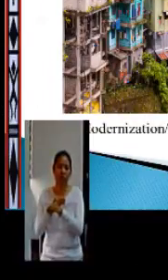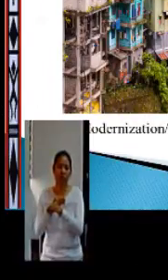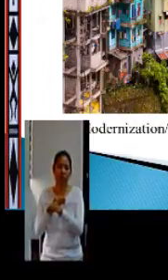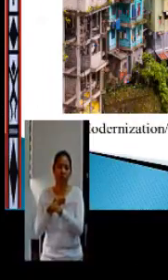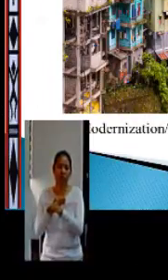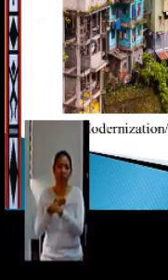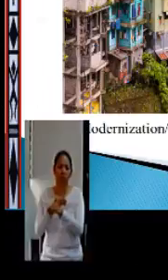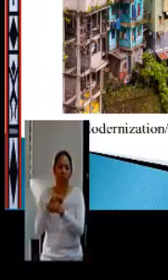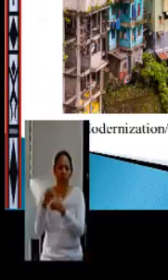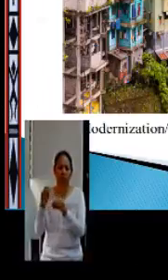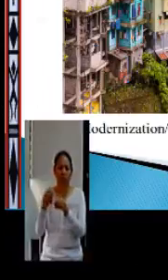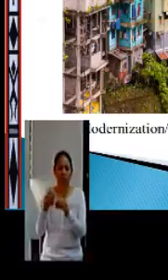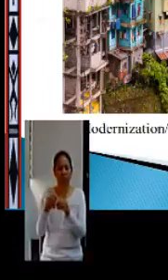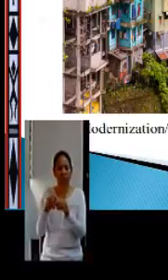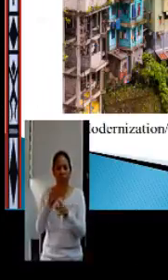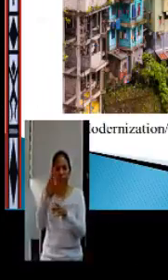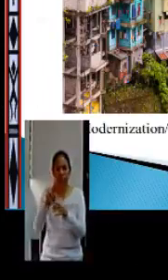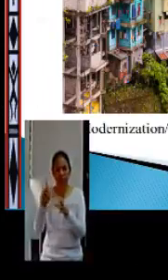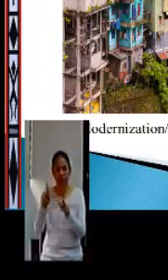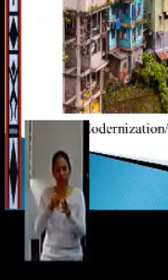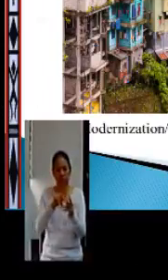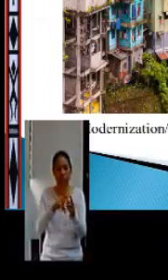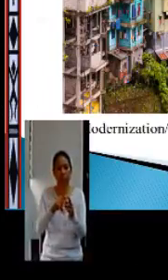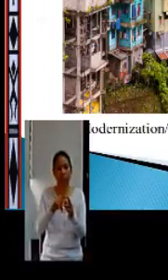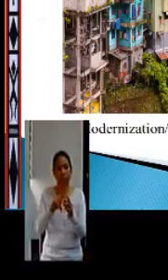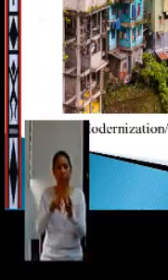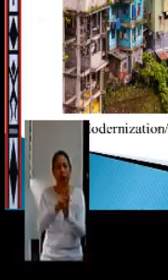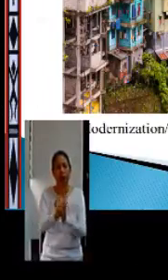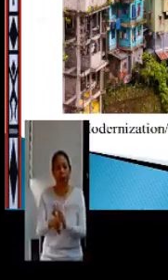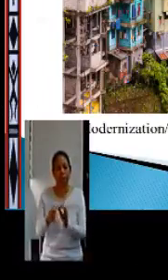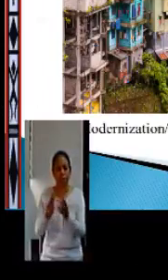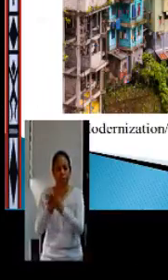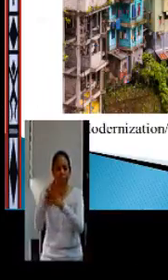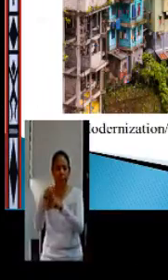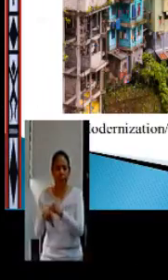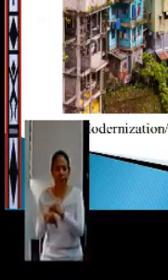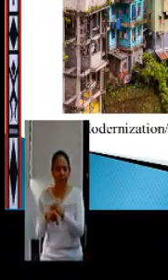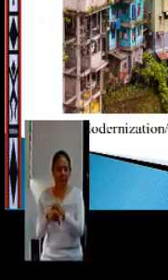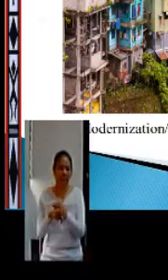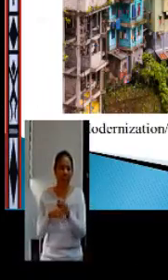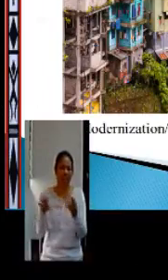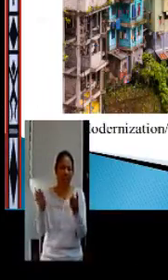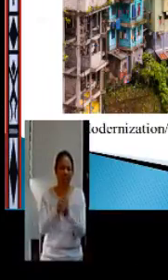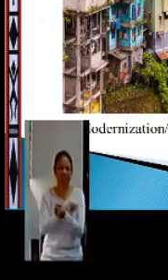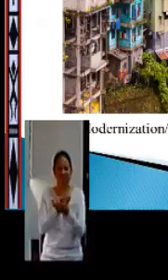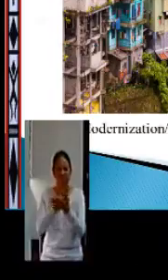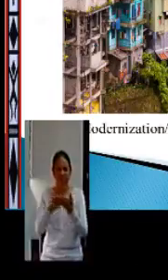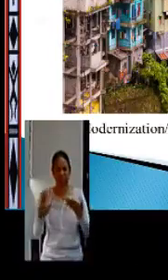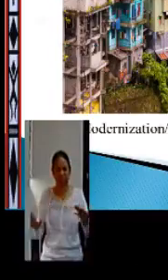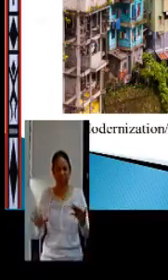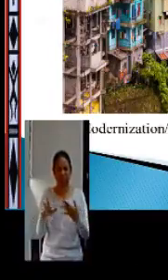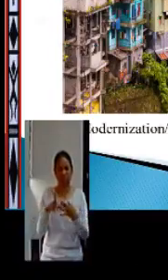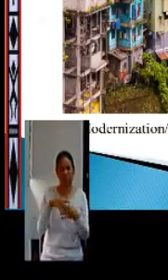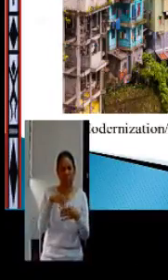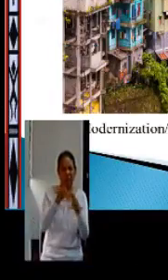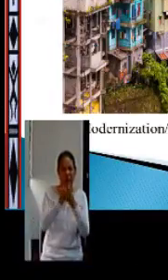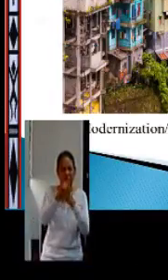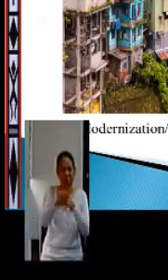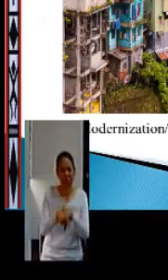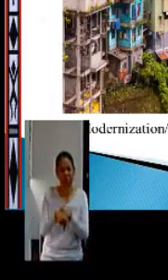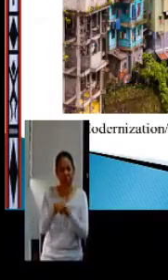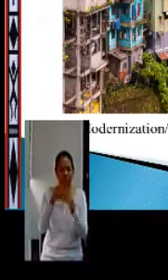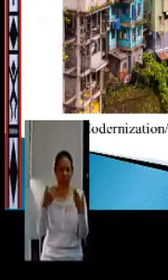tinatanim, which unfortunately destroys the biodiversity and it kills the flora and fauna sometimes living